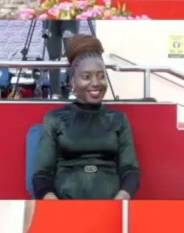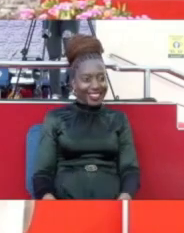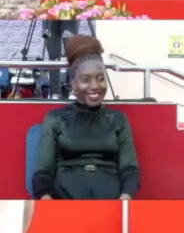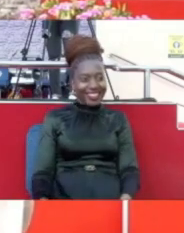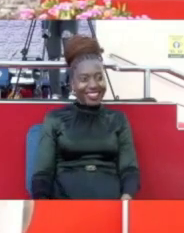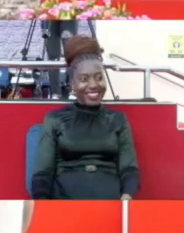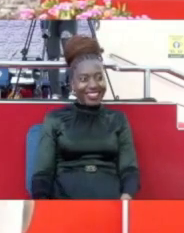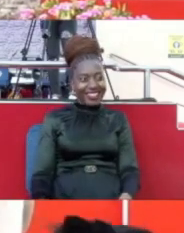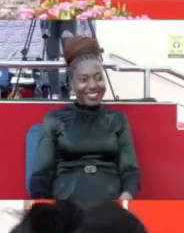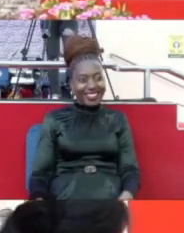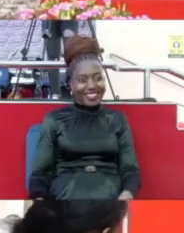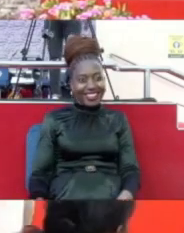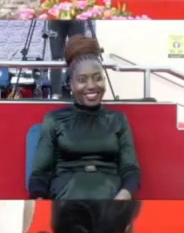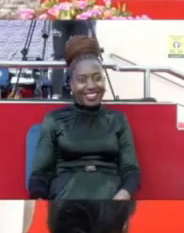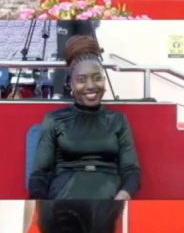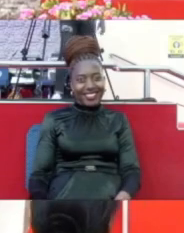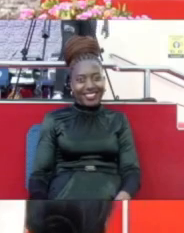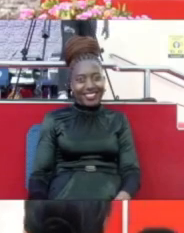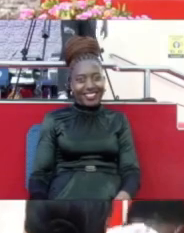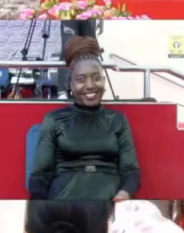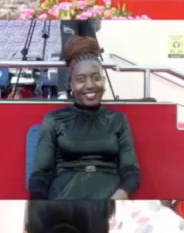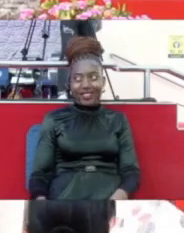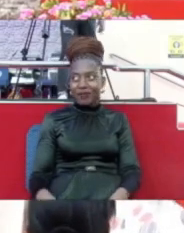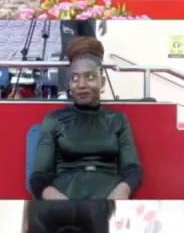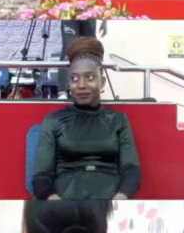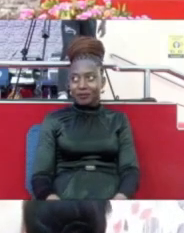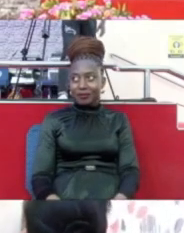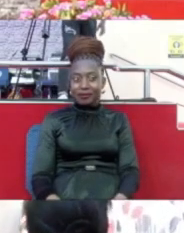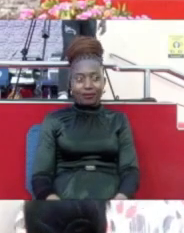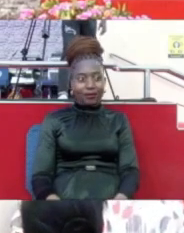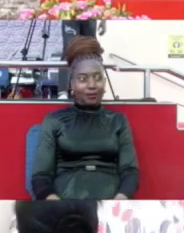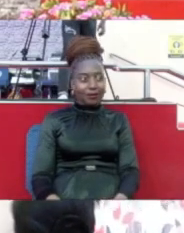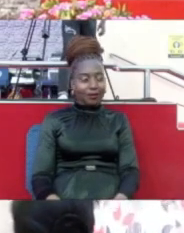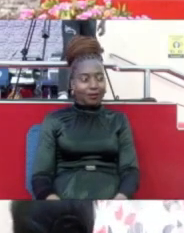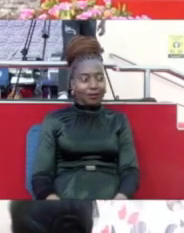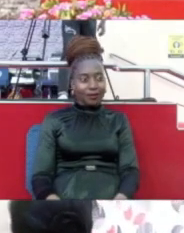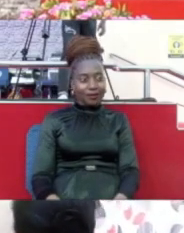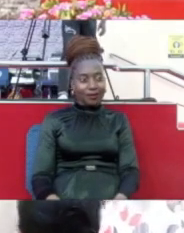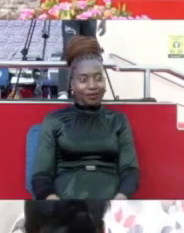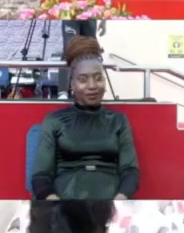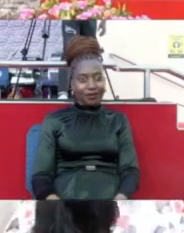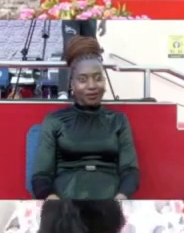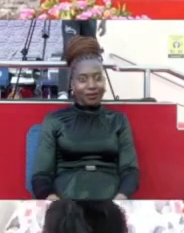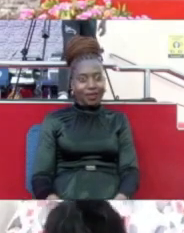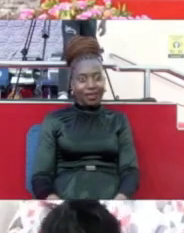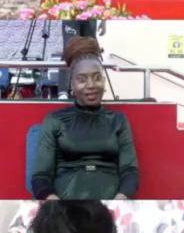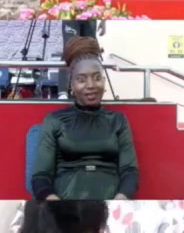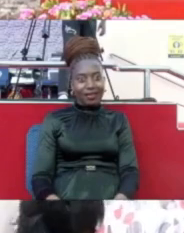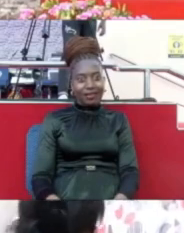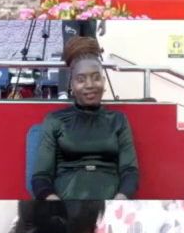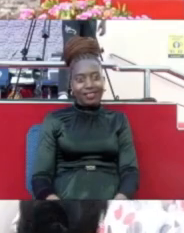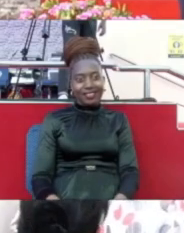already enough standing to start another service. I hope you know that. Watu wa kutosha ambao walikuwa wamesimama kuanza ibada nyingine. I didn't